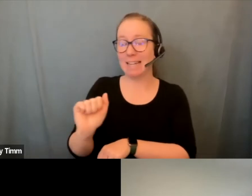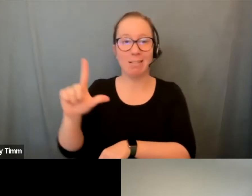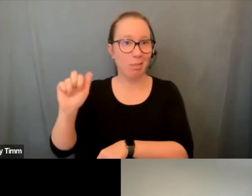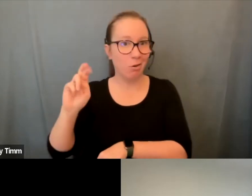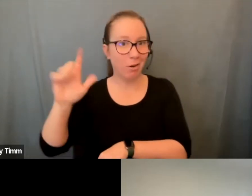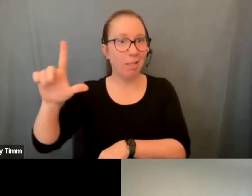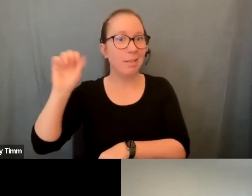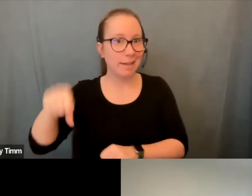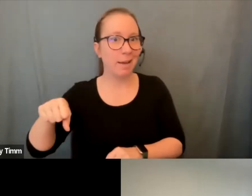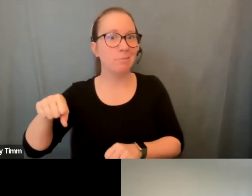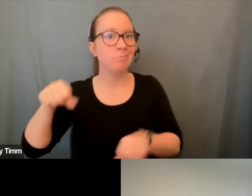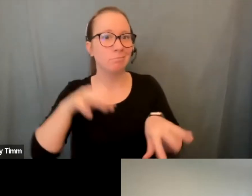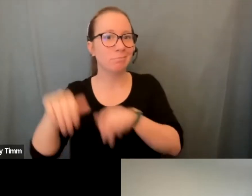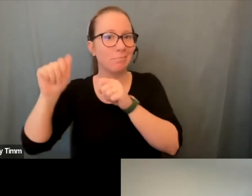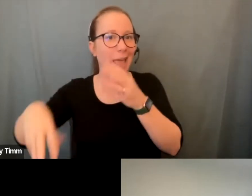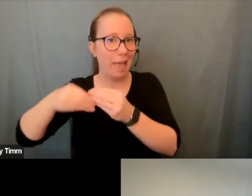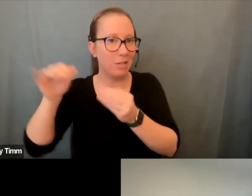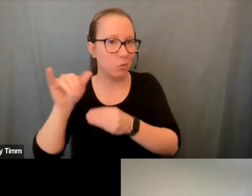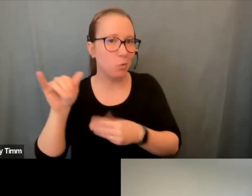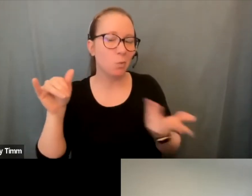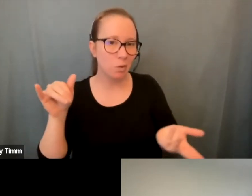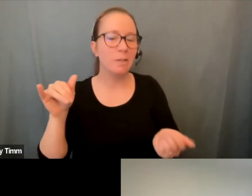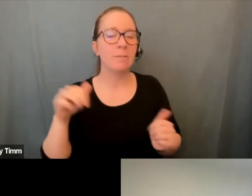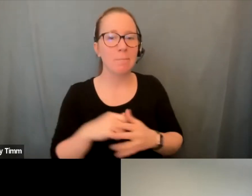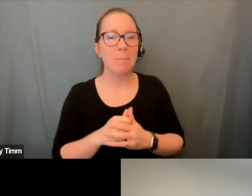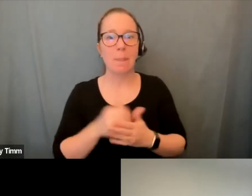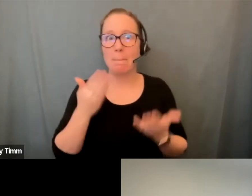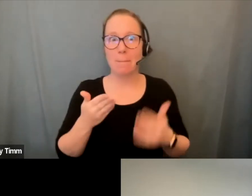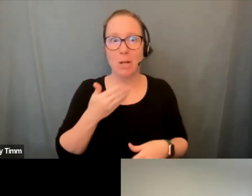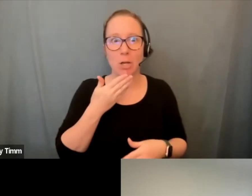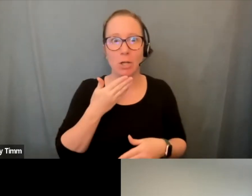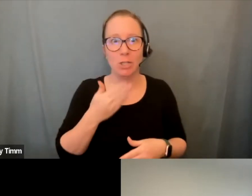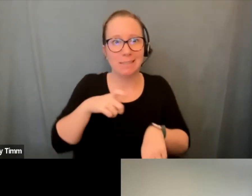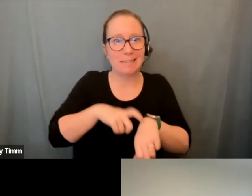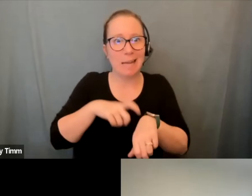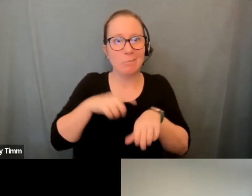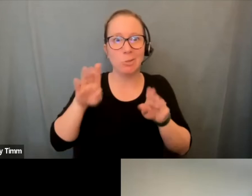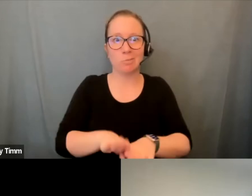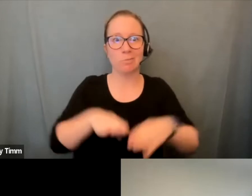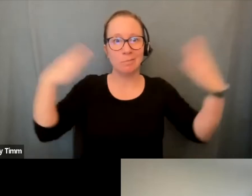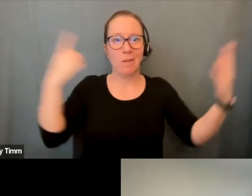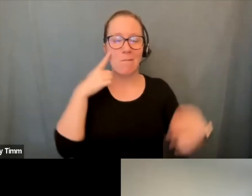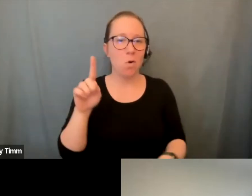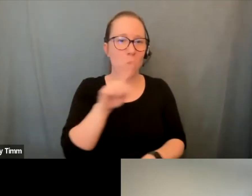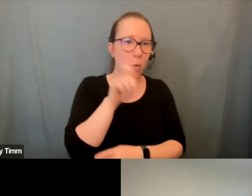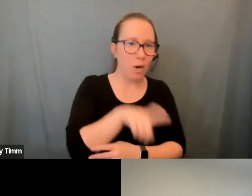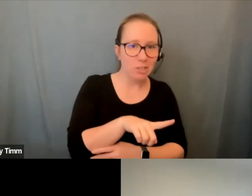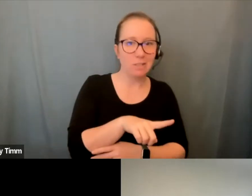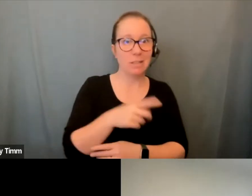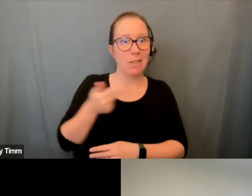absolutely speak to it as well. So maybe this is a good place for us to open questions for people, since the three of